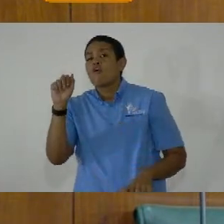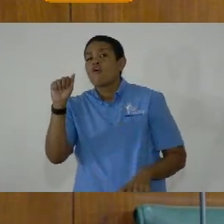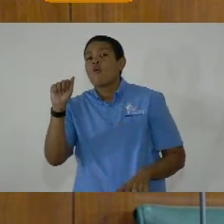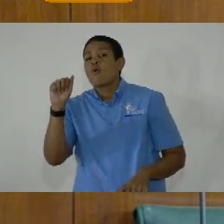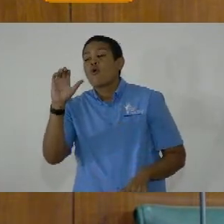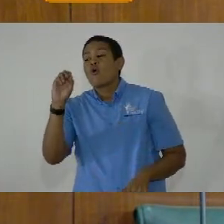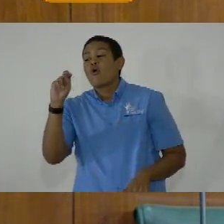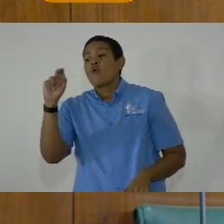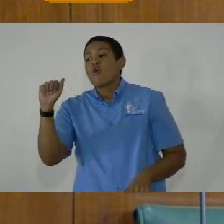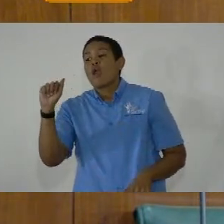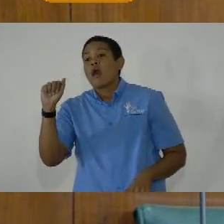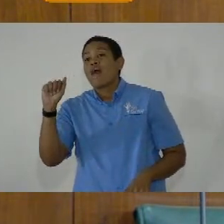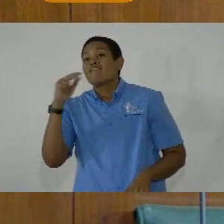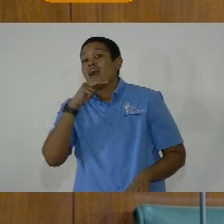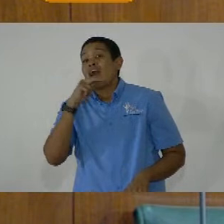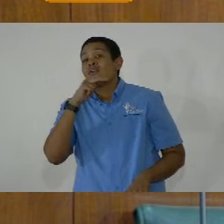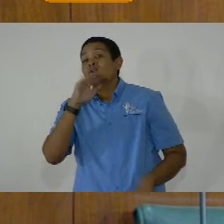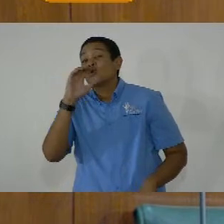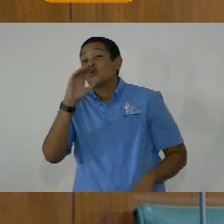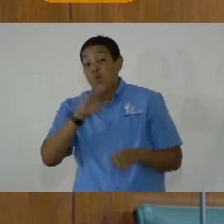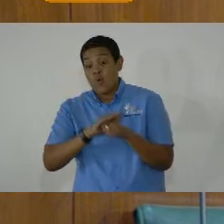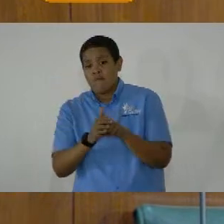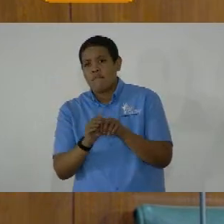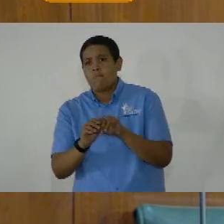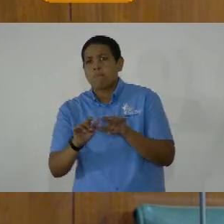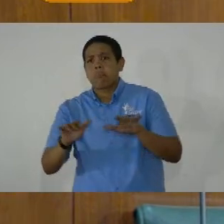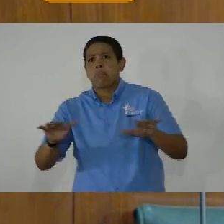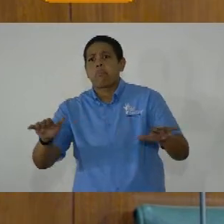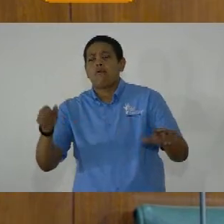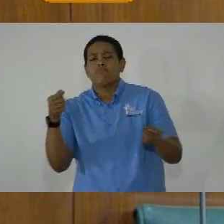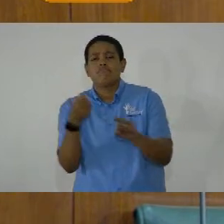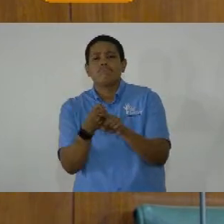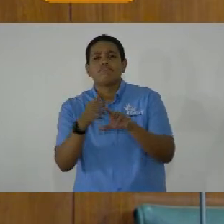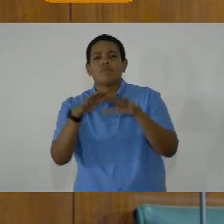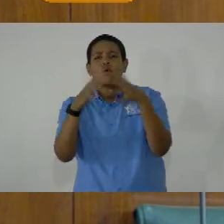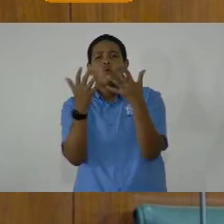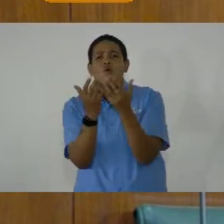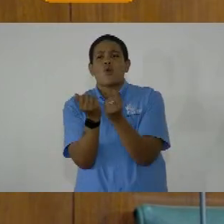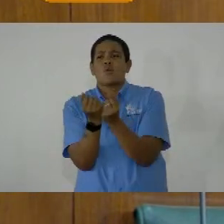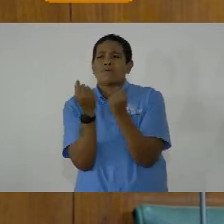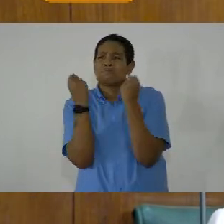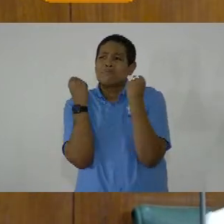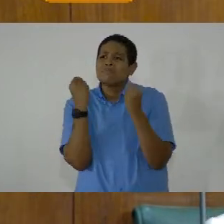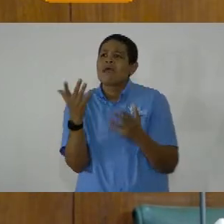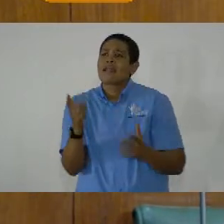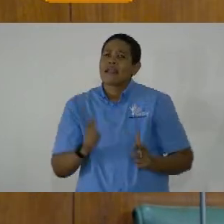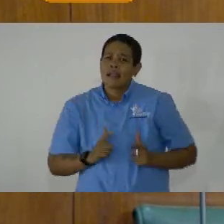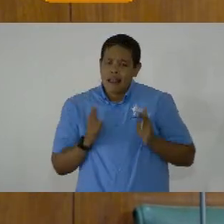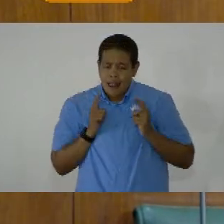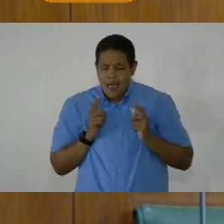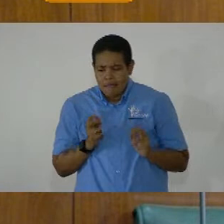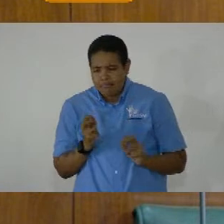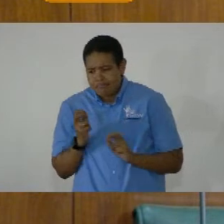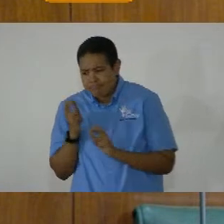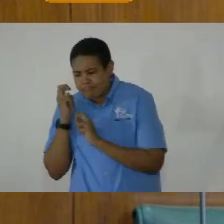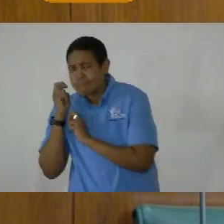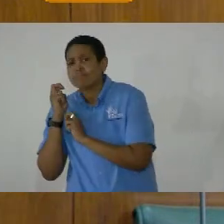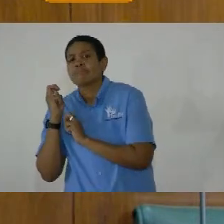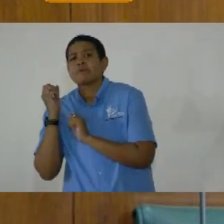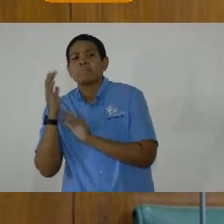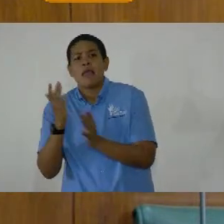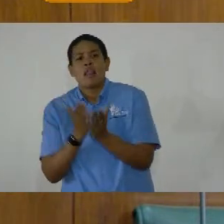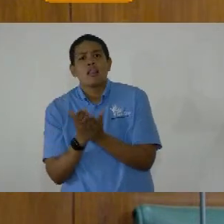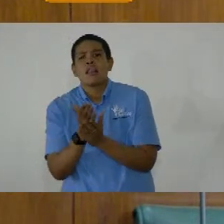COVID-19, which has impacted the world with millions of lives lost, livelihoods